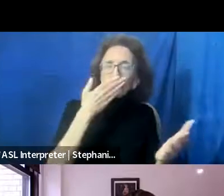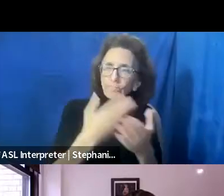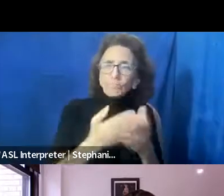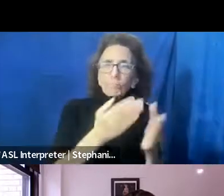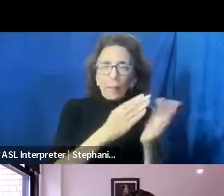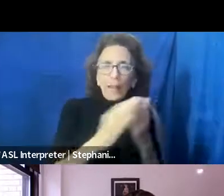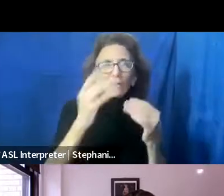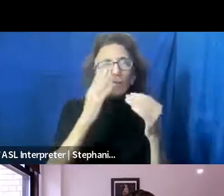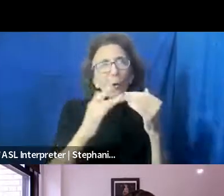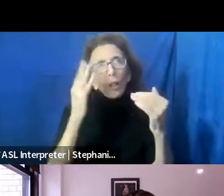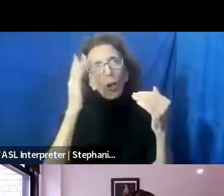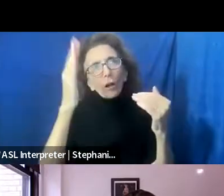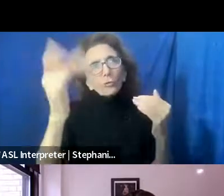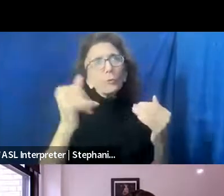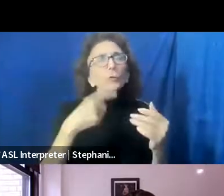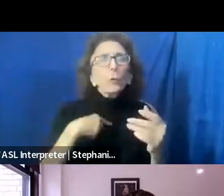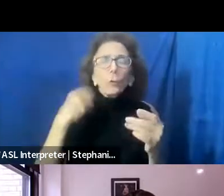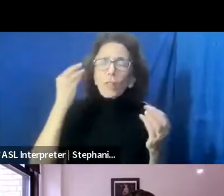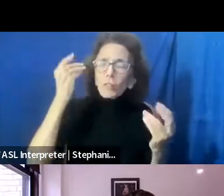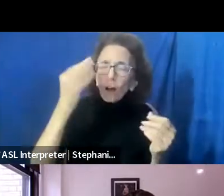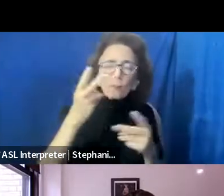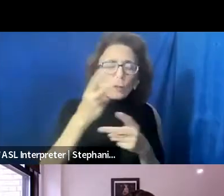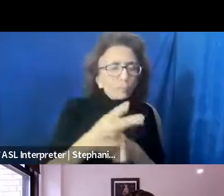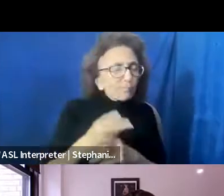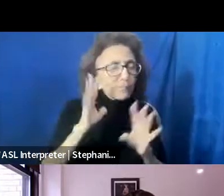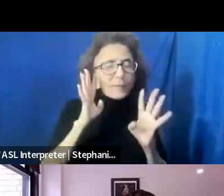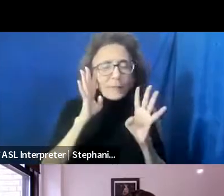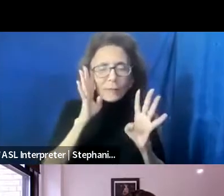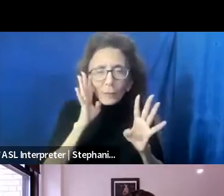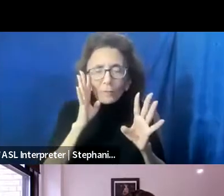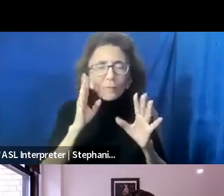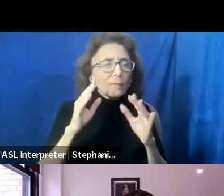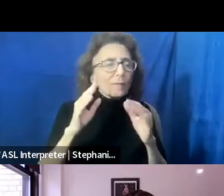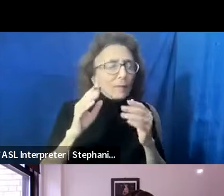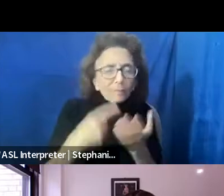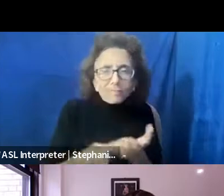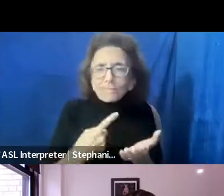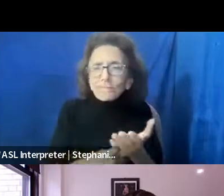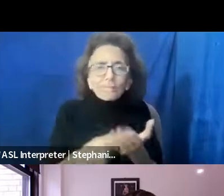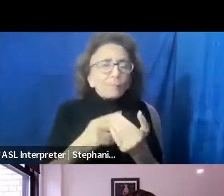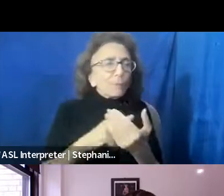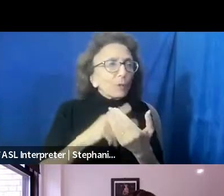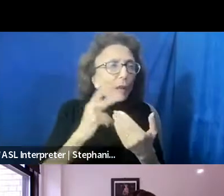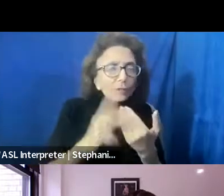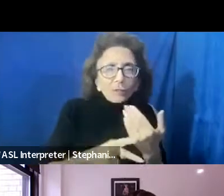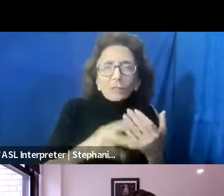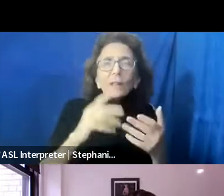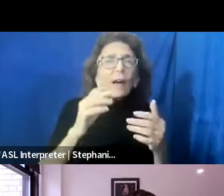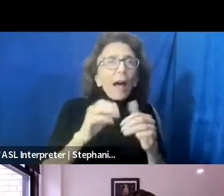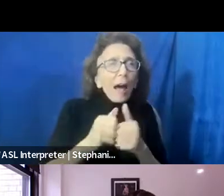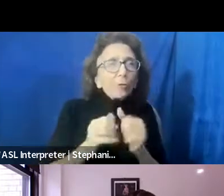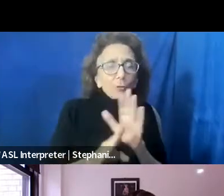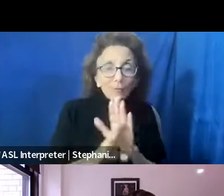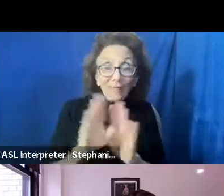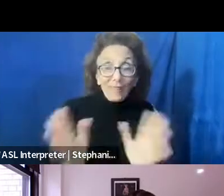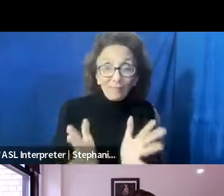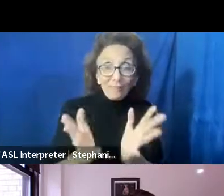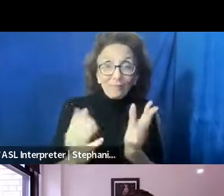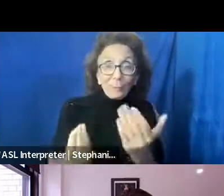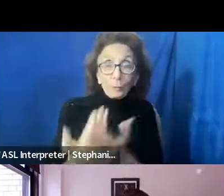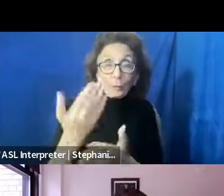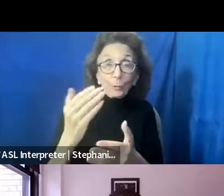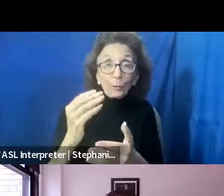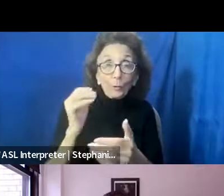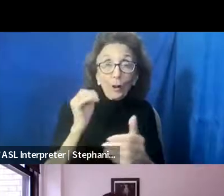have thoughtful creative process on productions and developing new work. That's really important. It's not only a